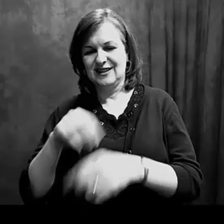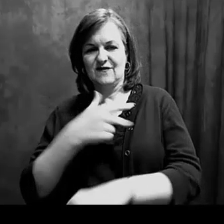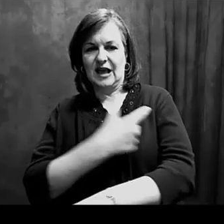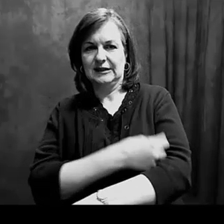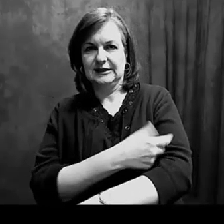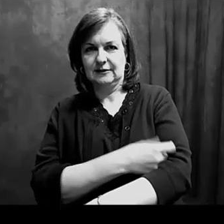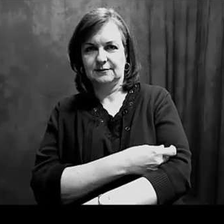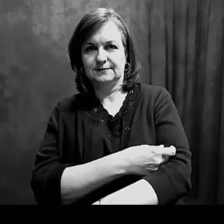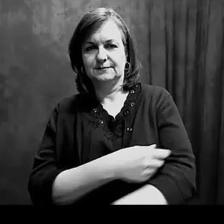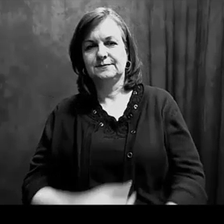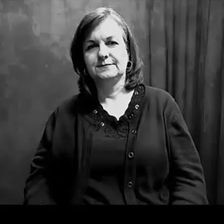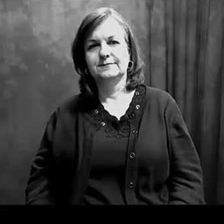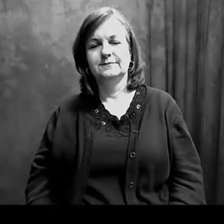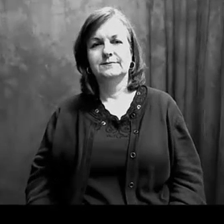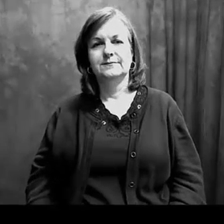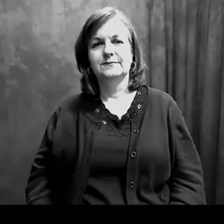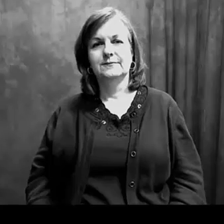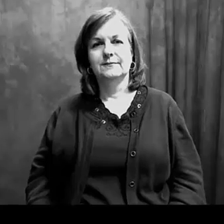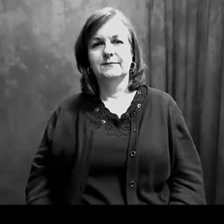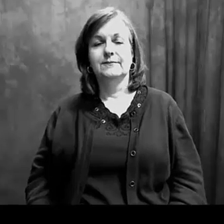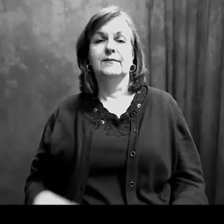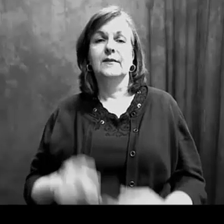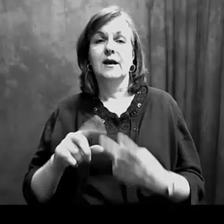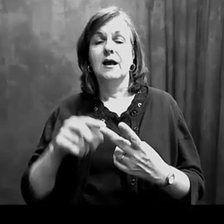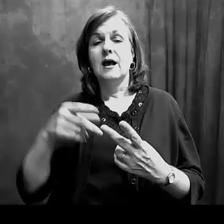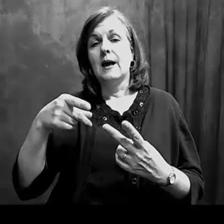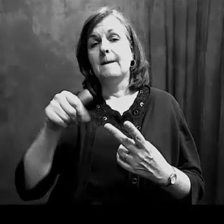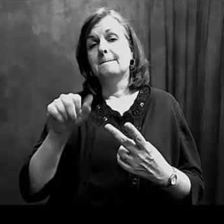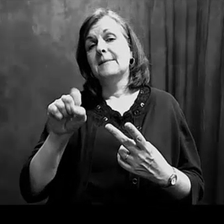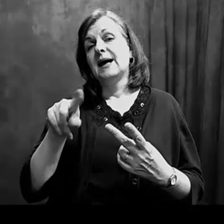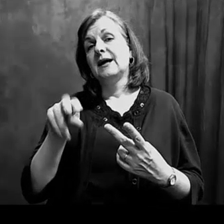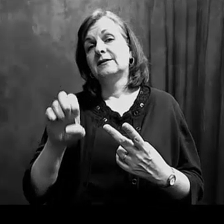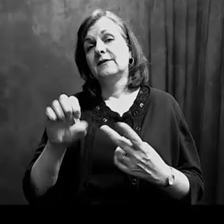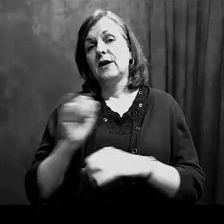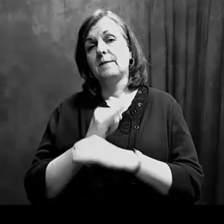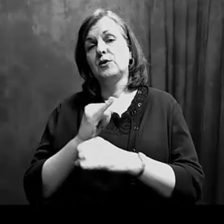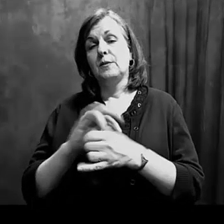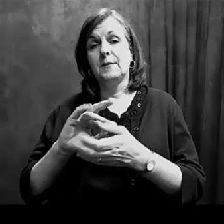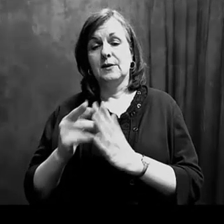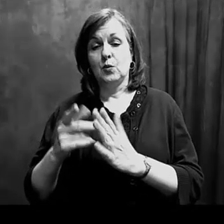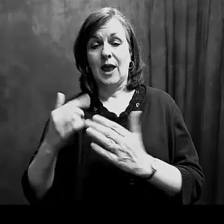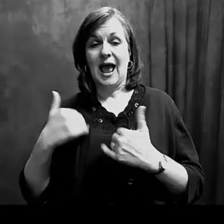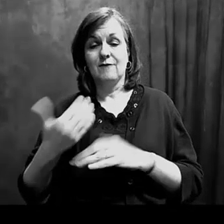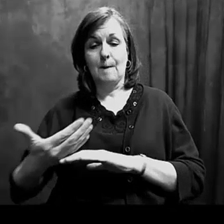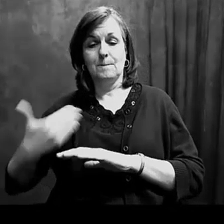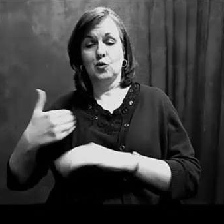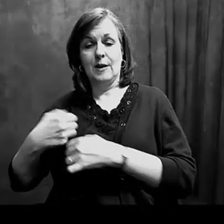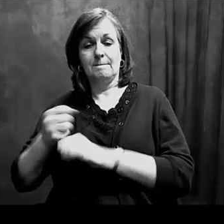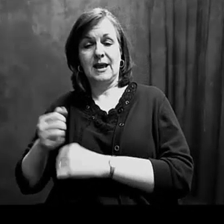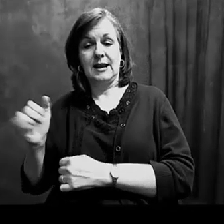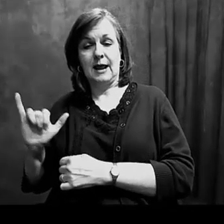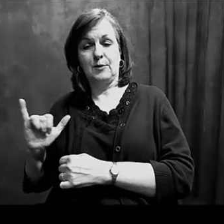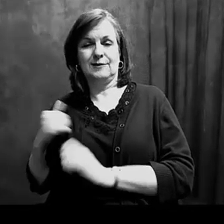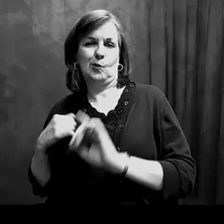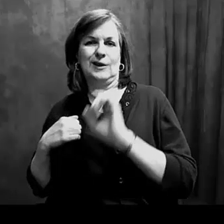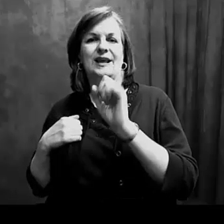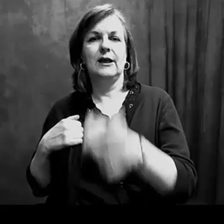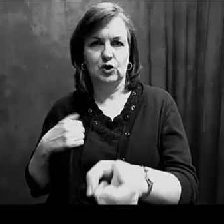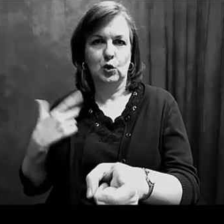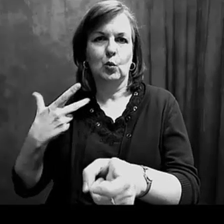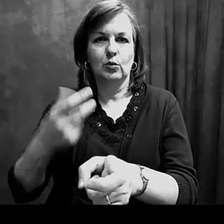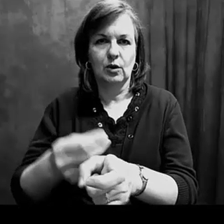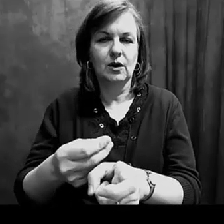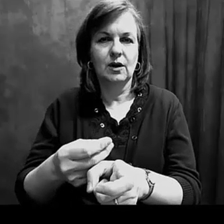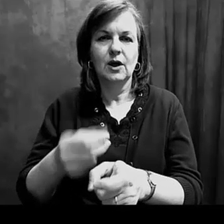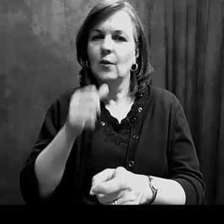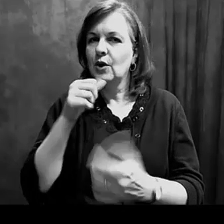our target. We can have passive immunity if we give you pre-made antibodies. We don't wait for your system